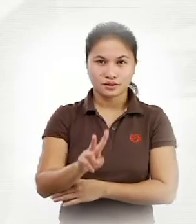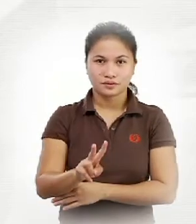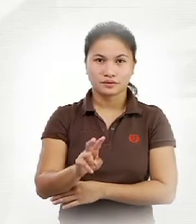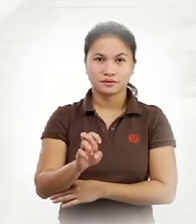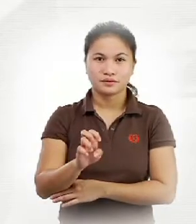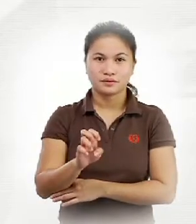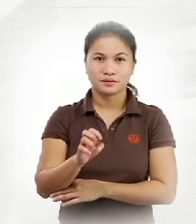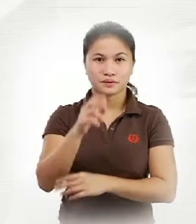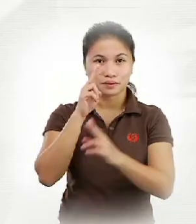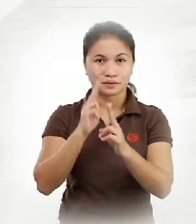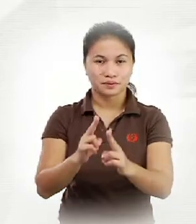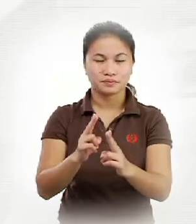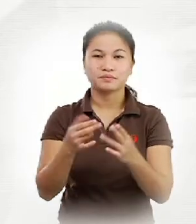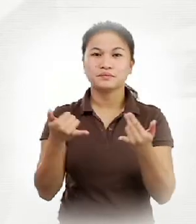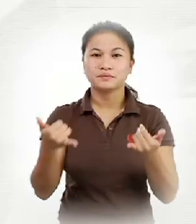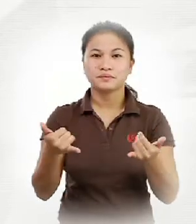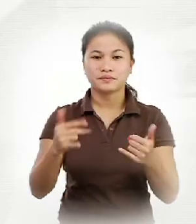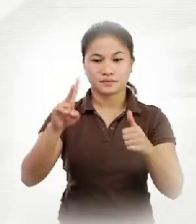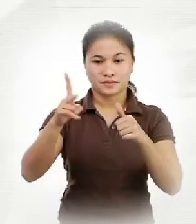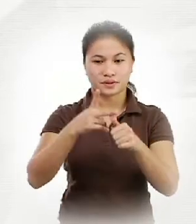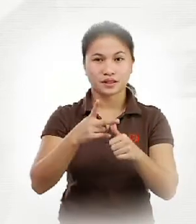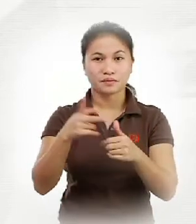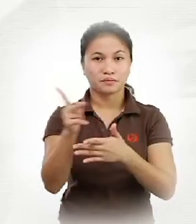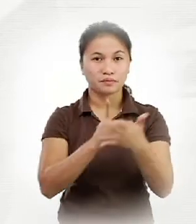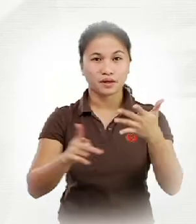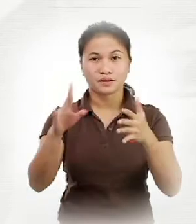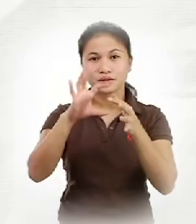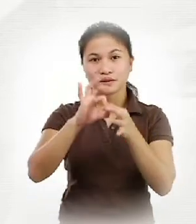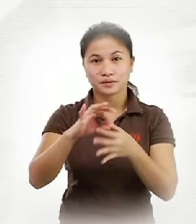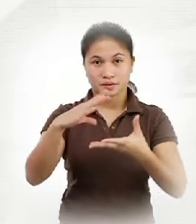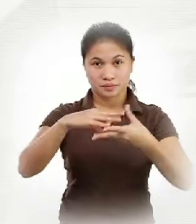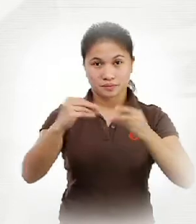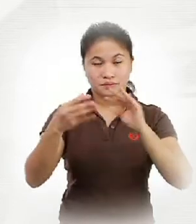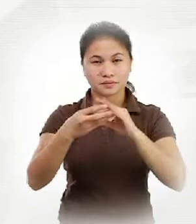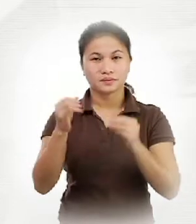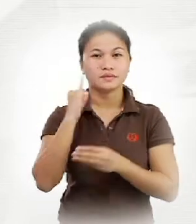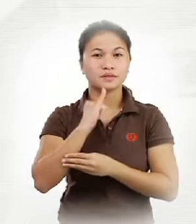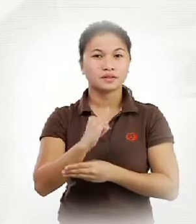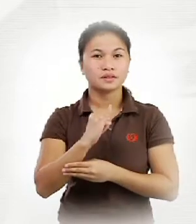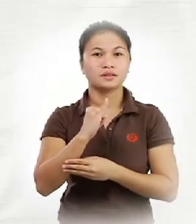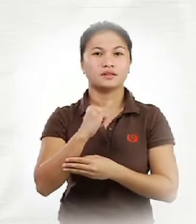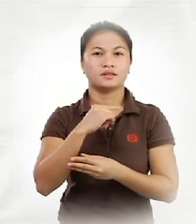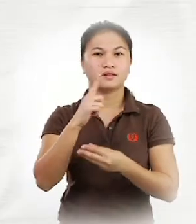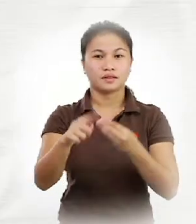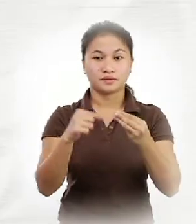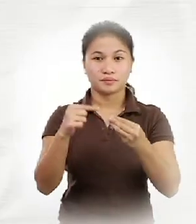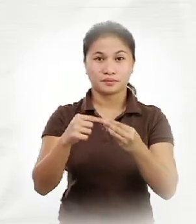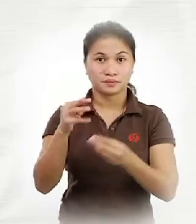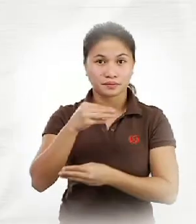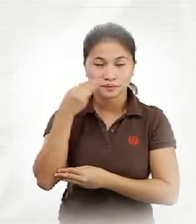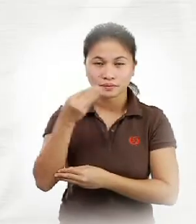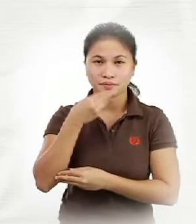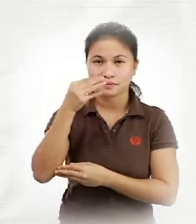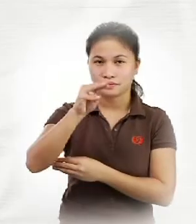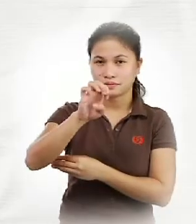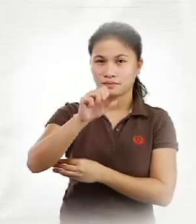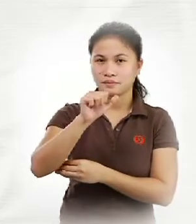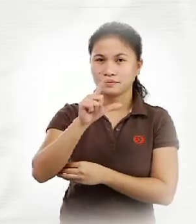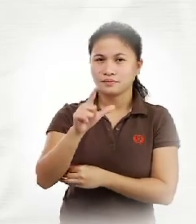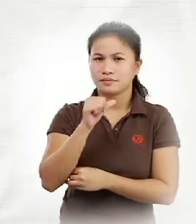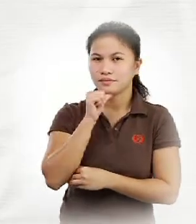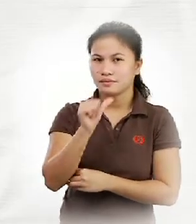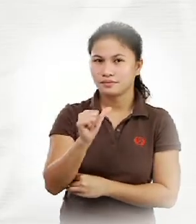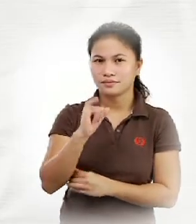Now, the second part of the parable is about, again, a meal. So it's not just